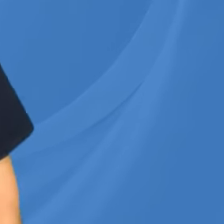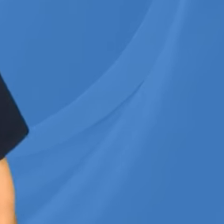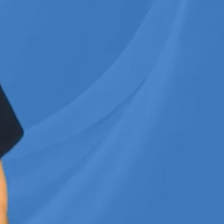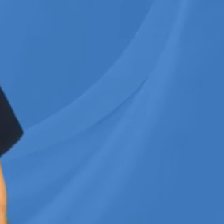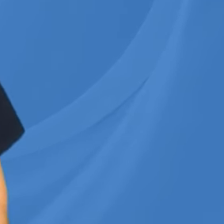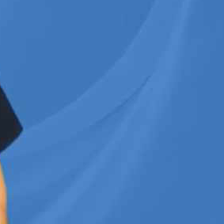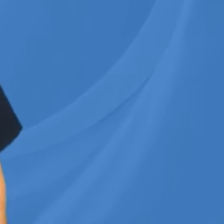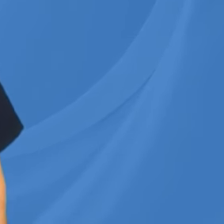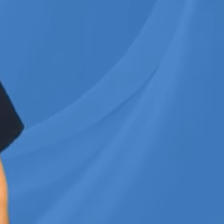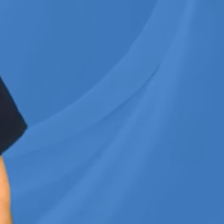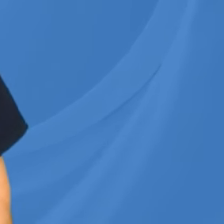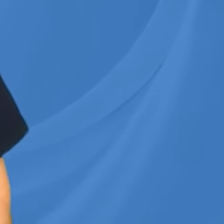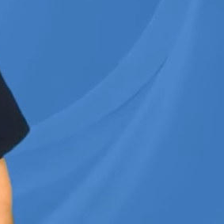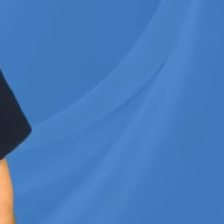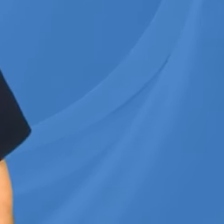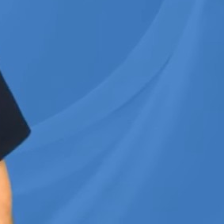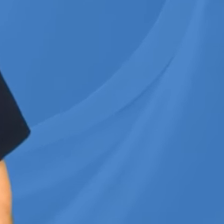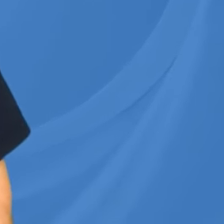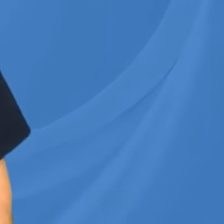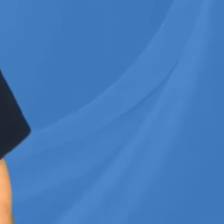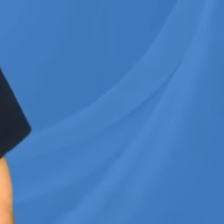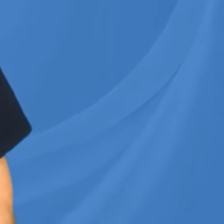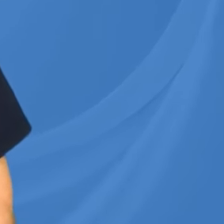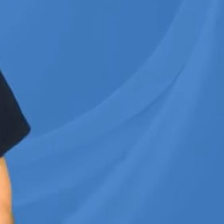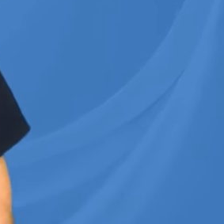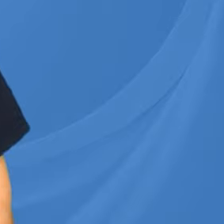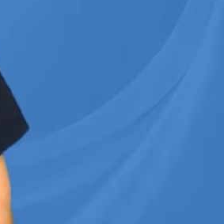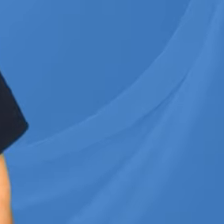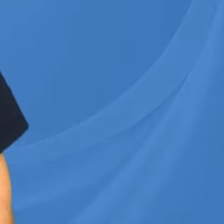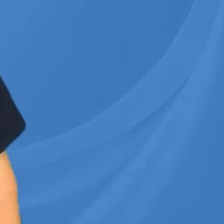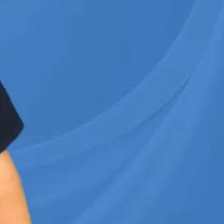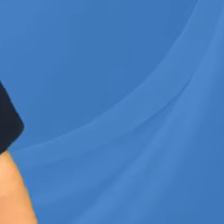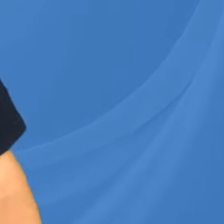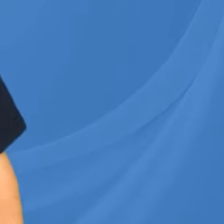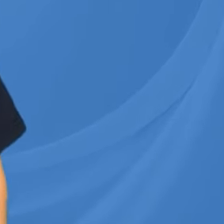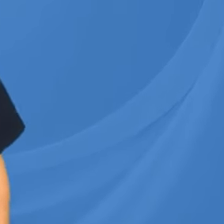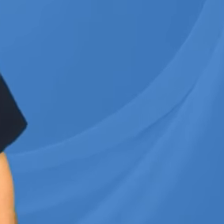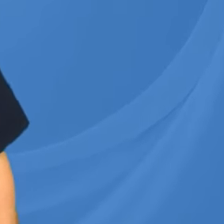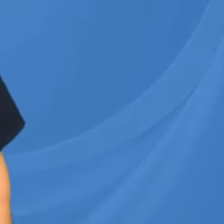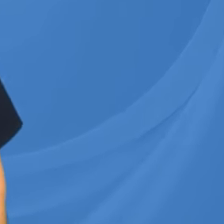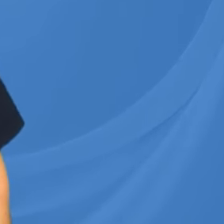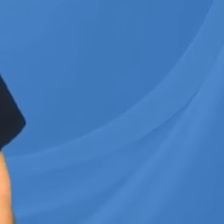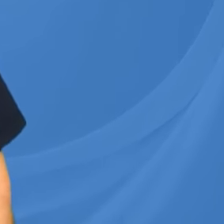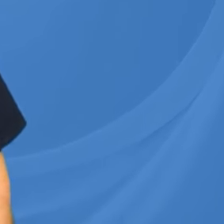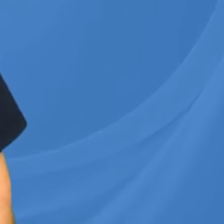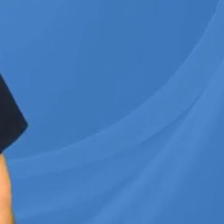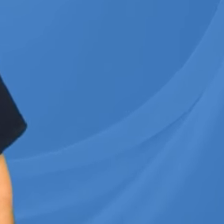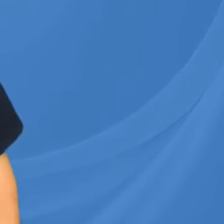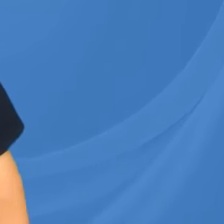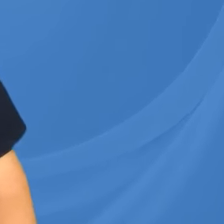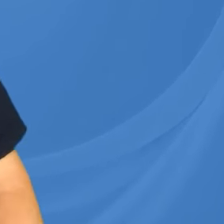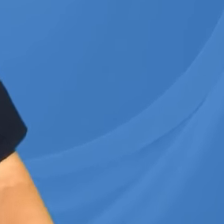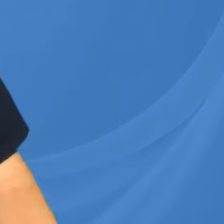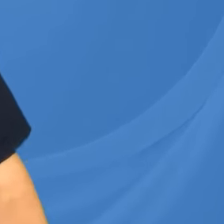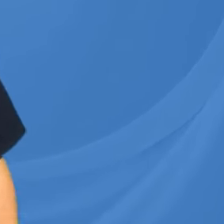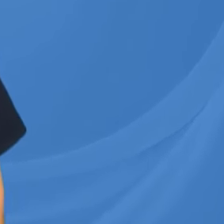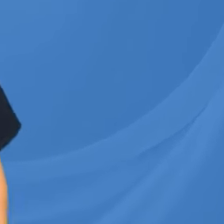remember verses like this from the Bible. Well, that's the end of today. We look